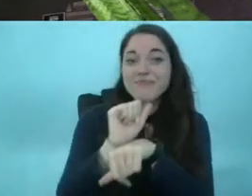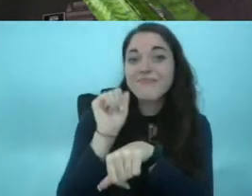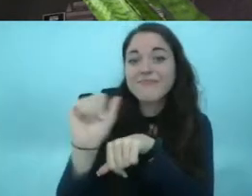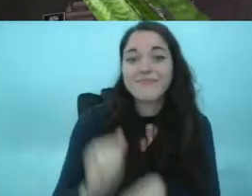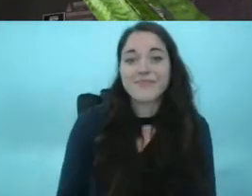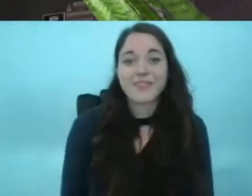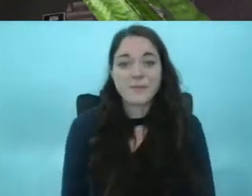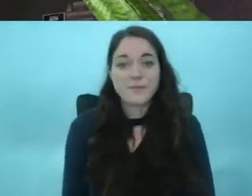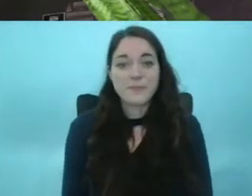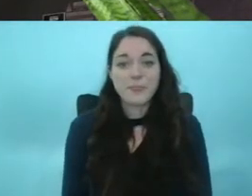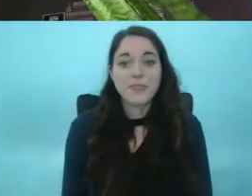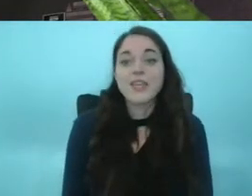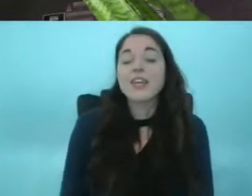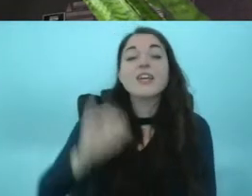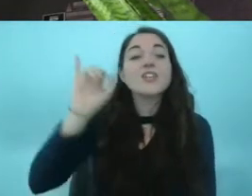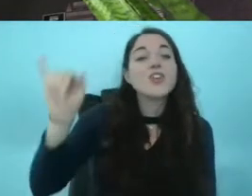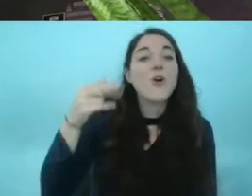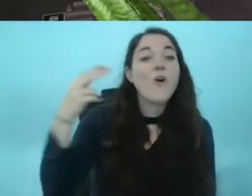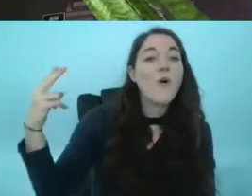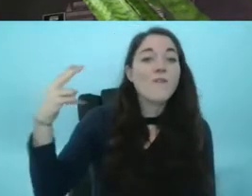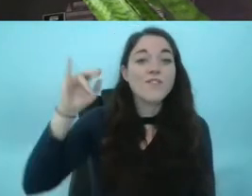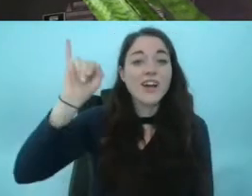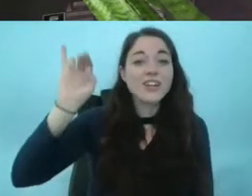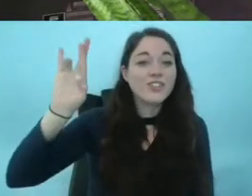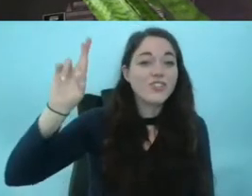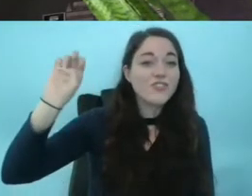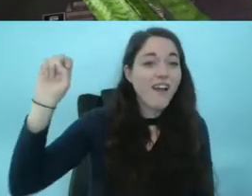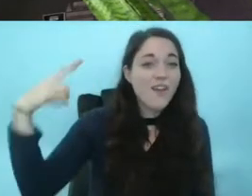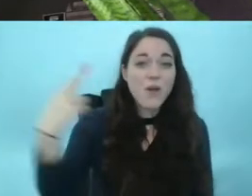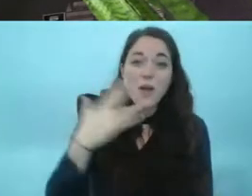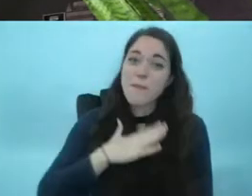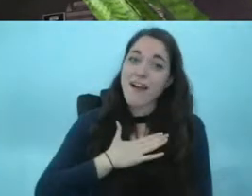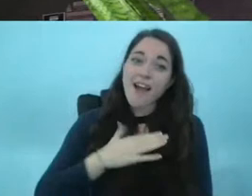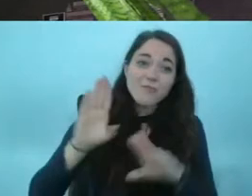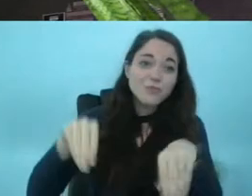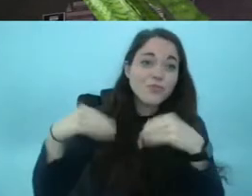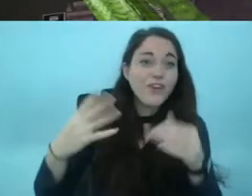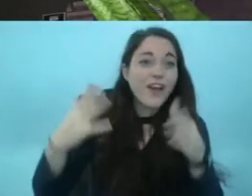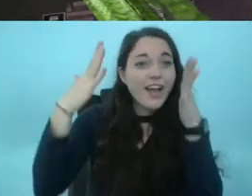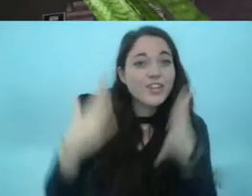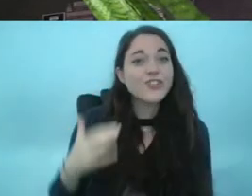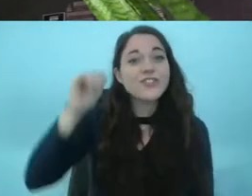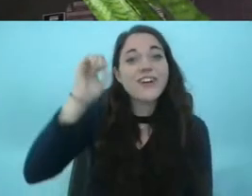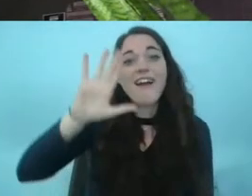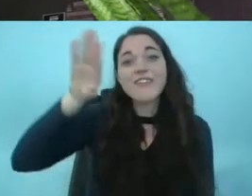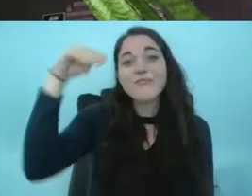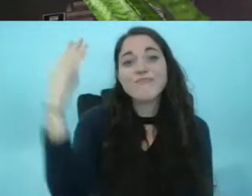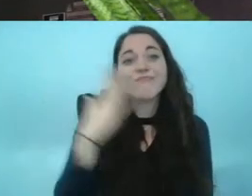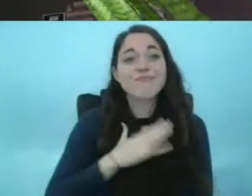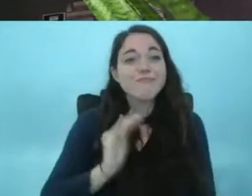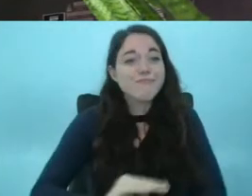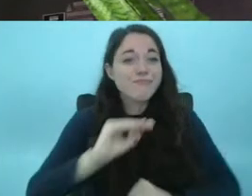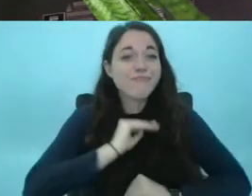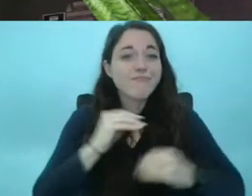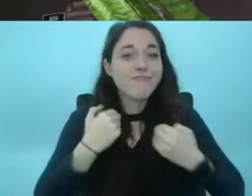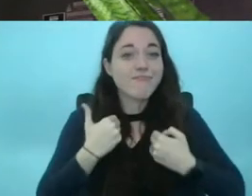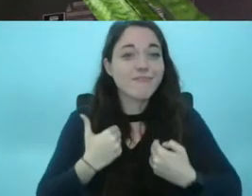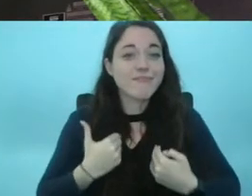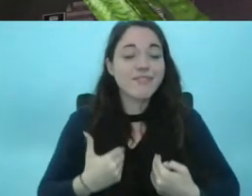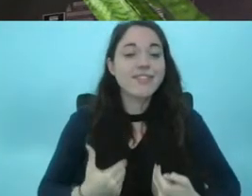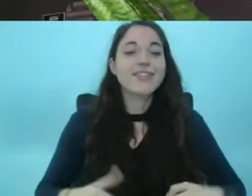me. Jehovah Jireh, my provider, God's grace is sufficient for